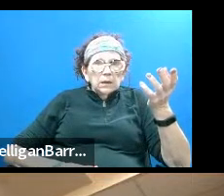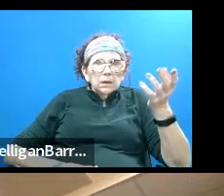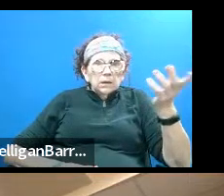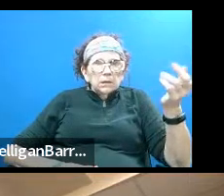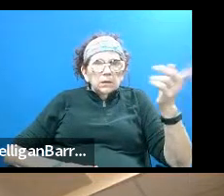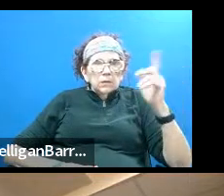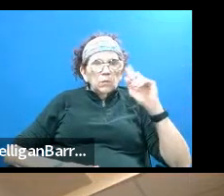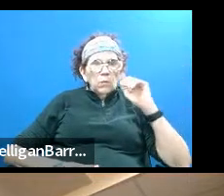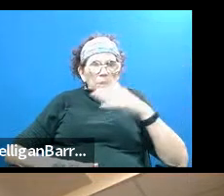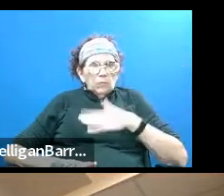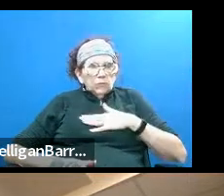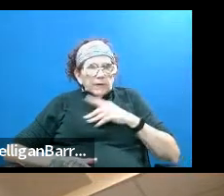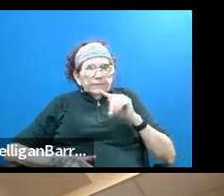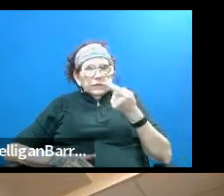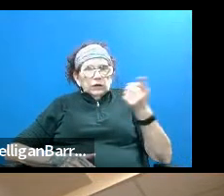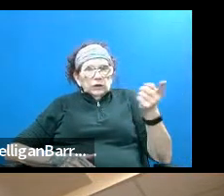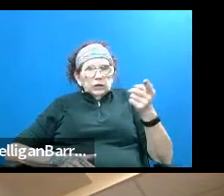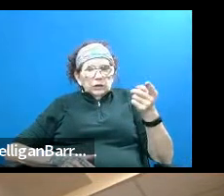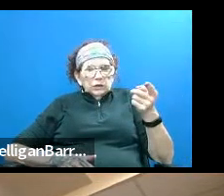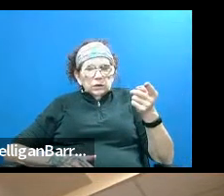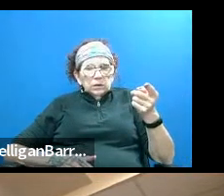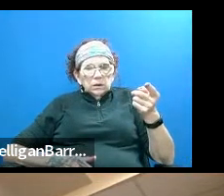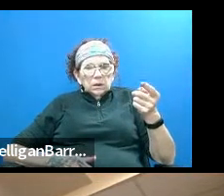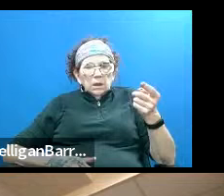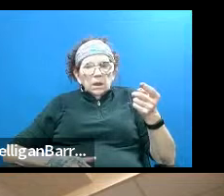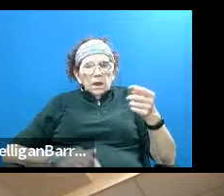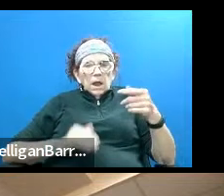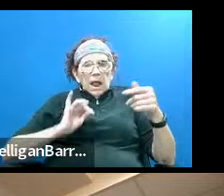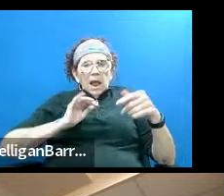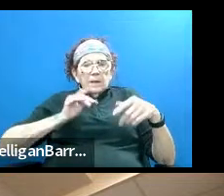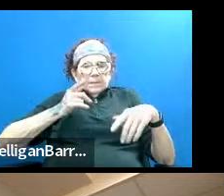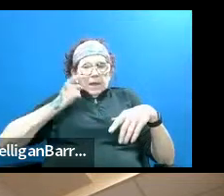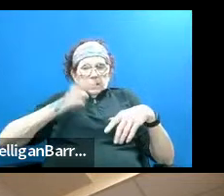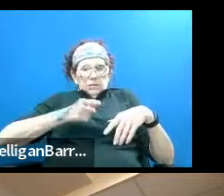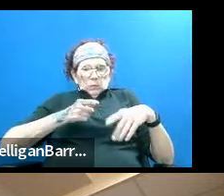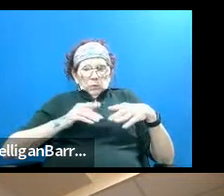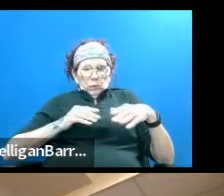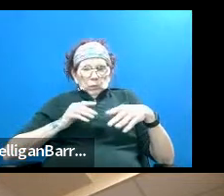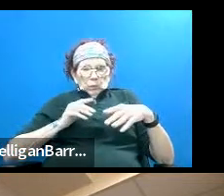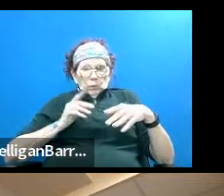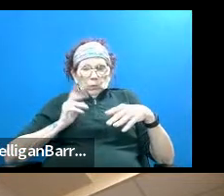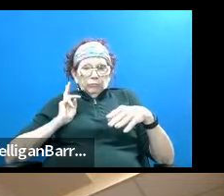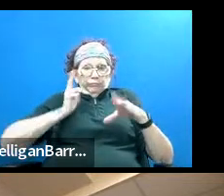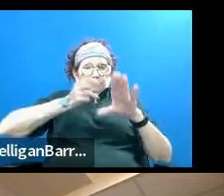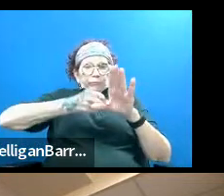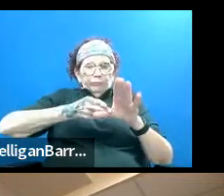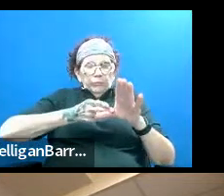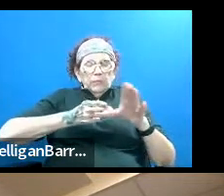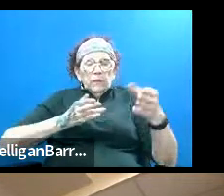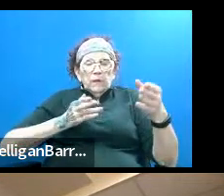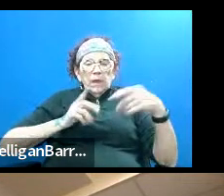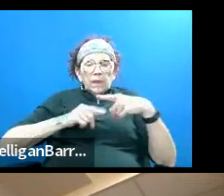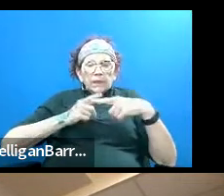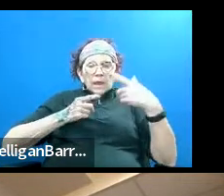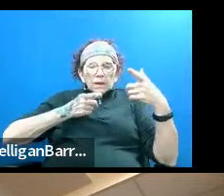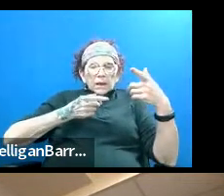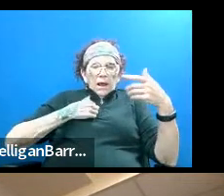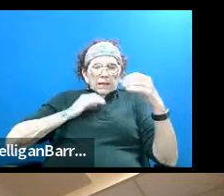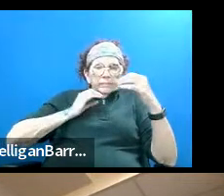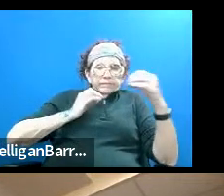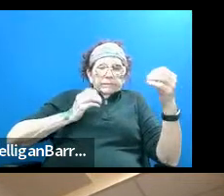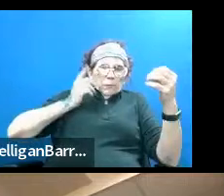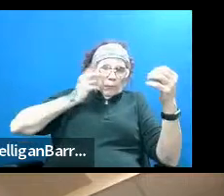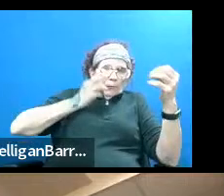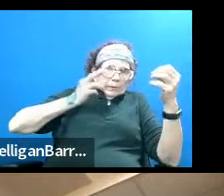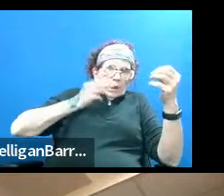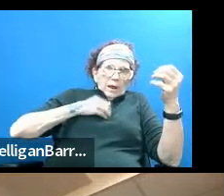into a void, but also how we have one coordinated entity taking over all of it. And maybe that's not something that's fleshed out